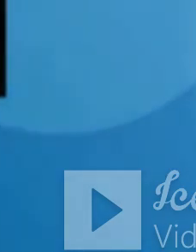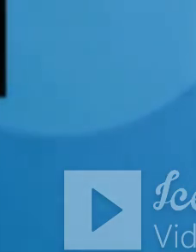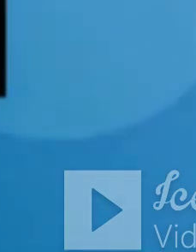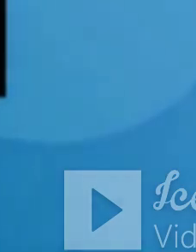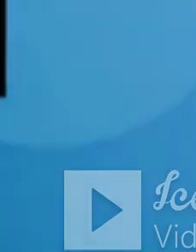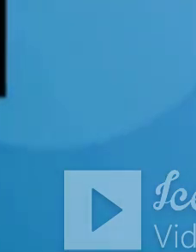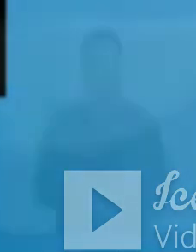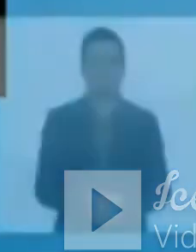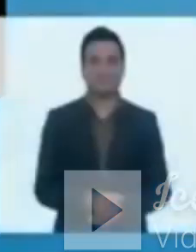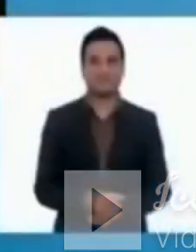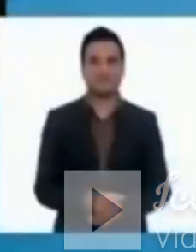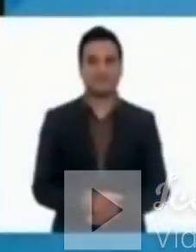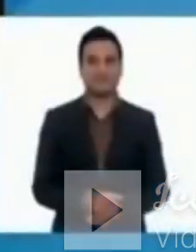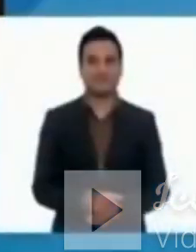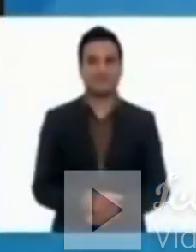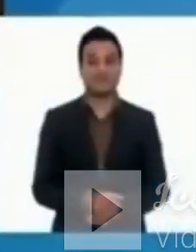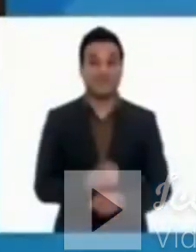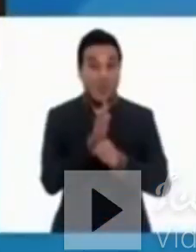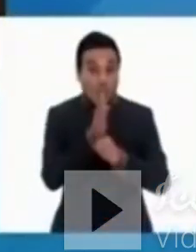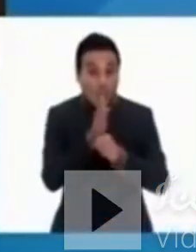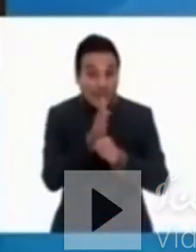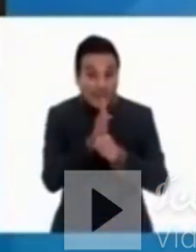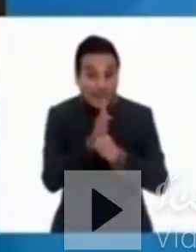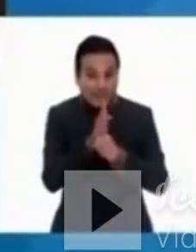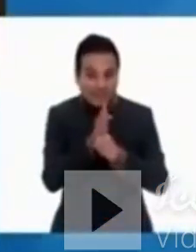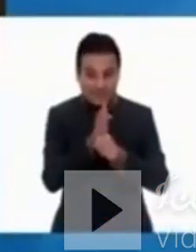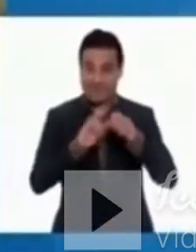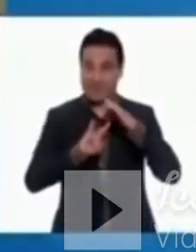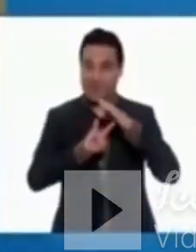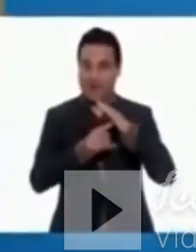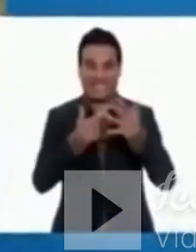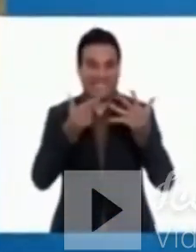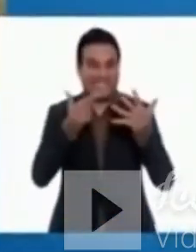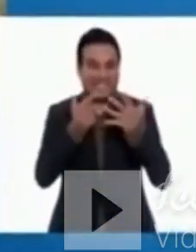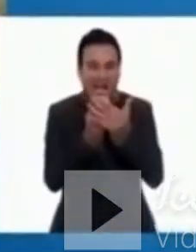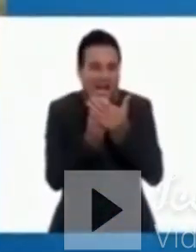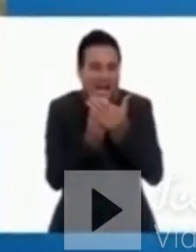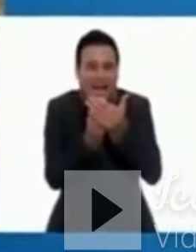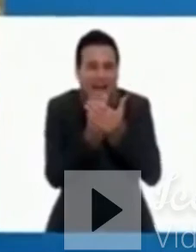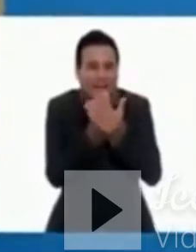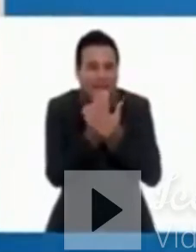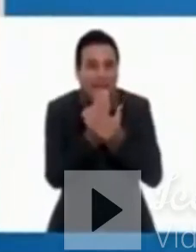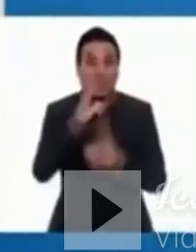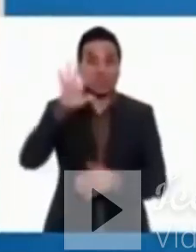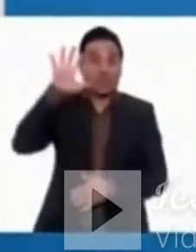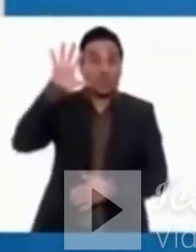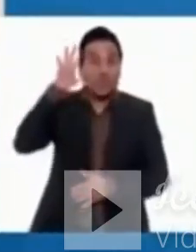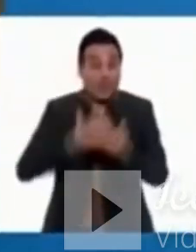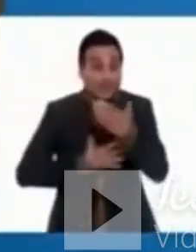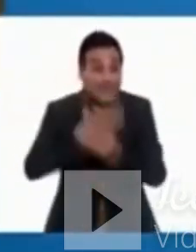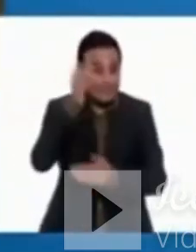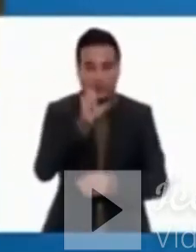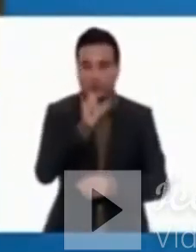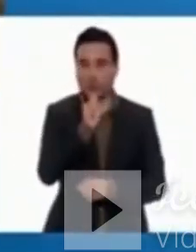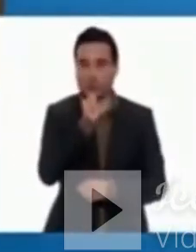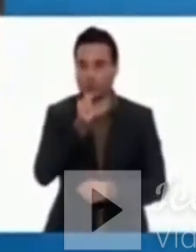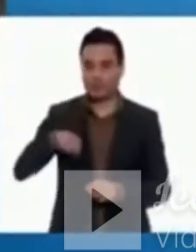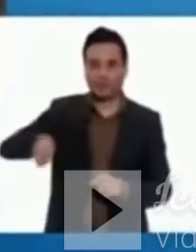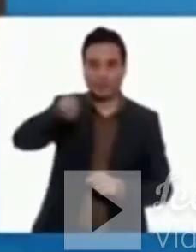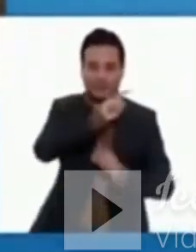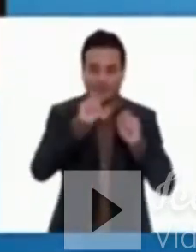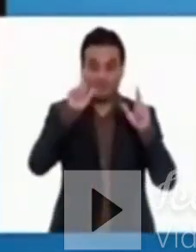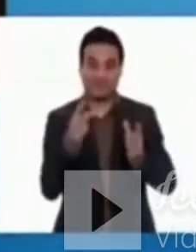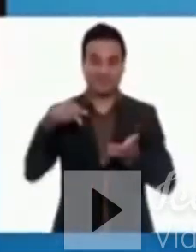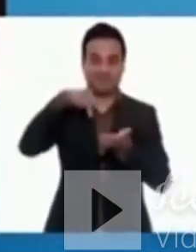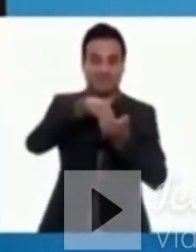So right now, it's about 7 a.m. We just woke up right before the sun's about to rise. We are on Earth's